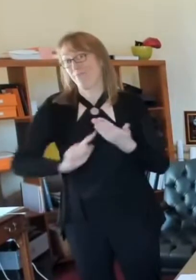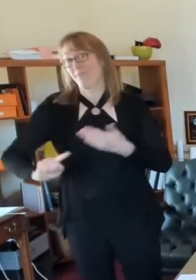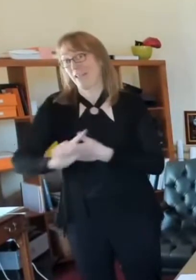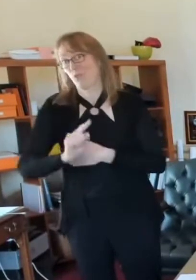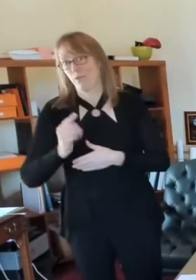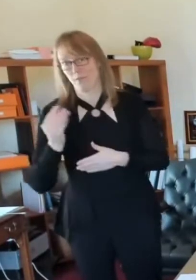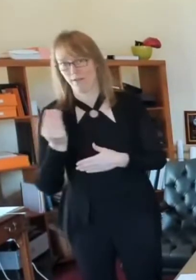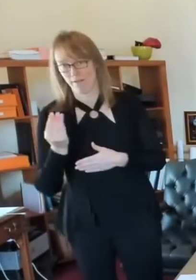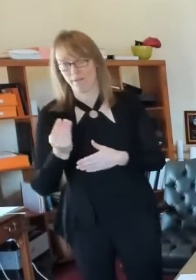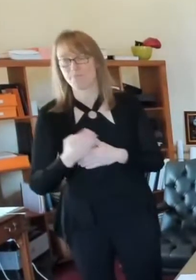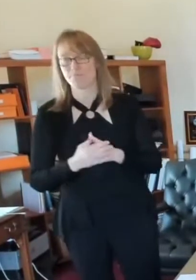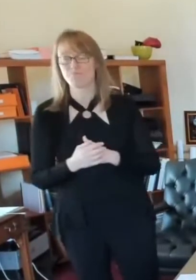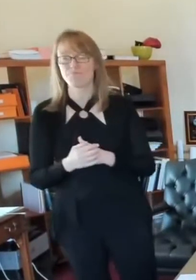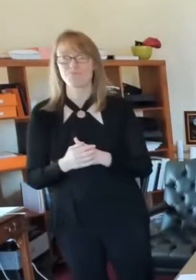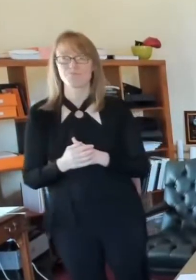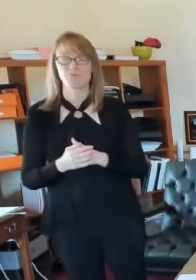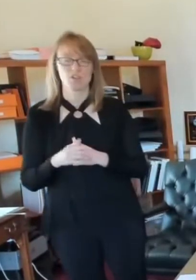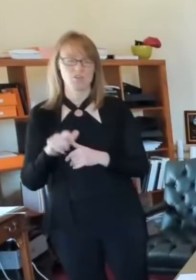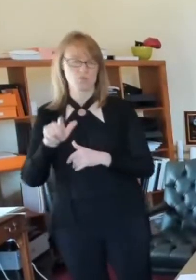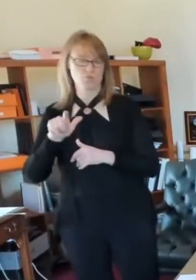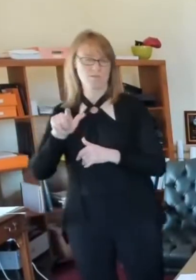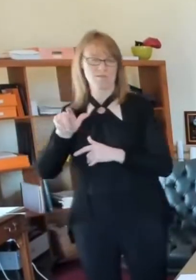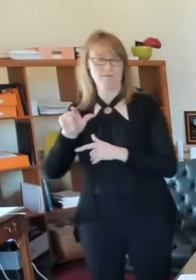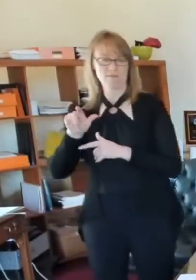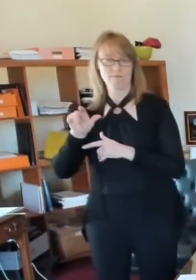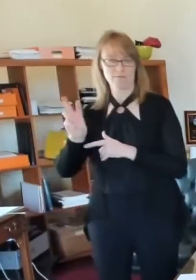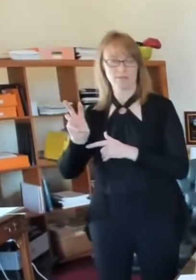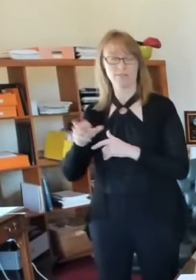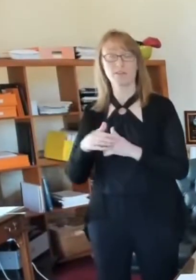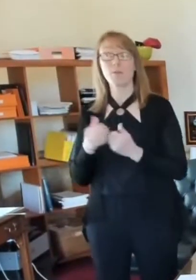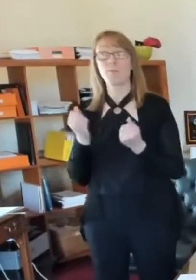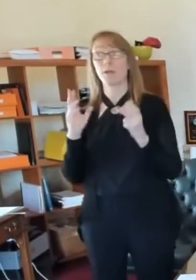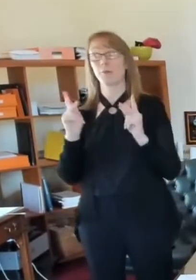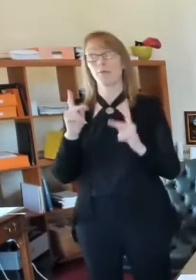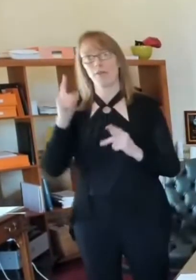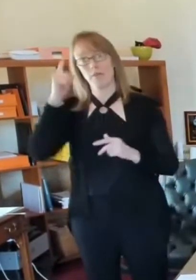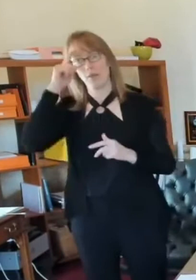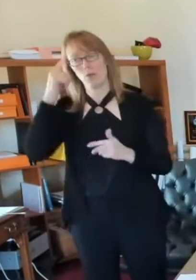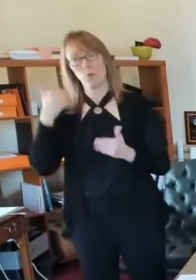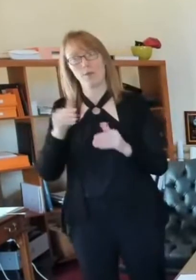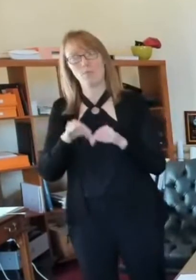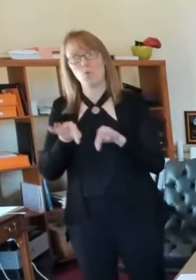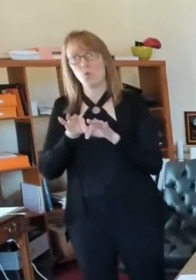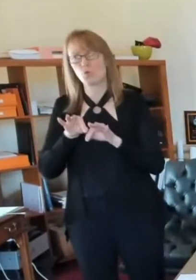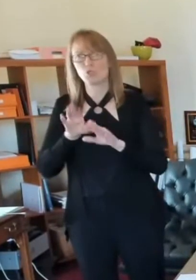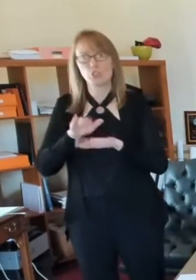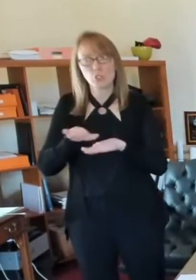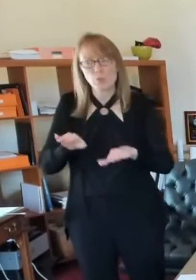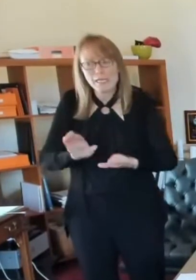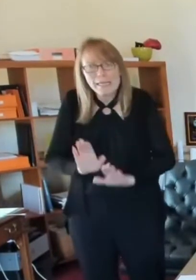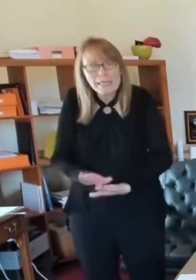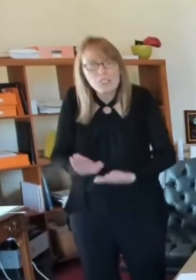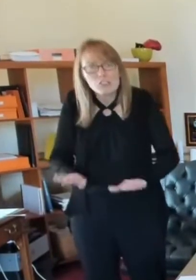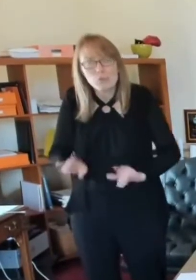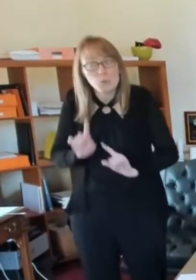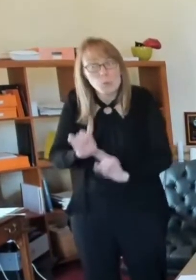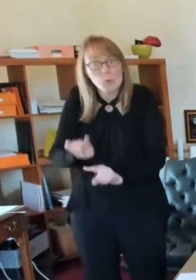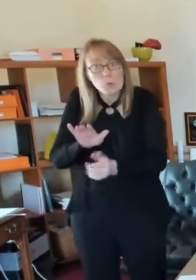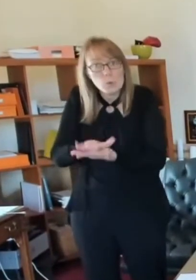in school, especially little kids. And so, as you've seen in other jurisdictions and